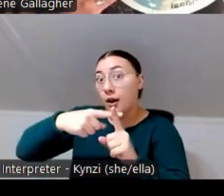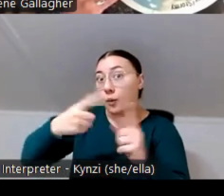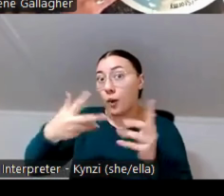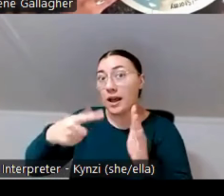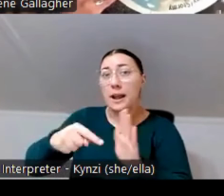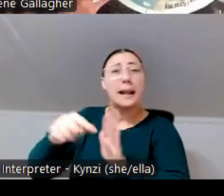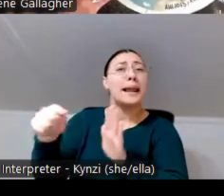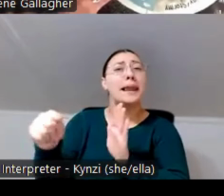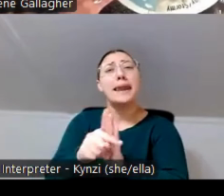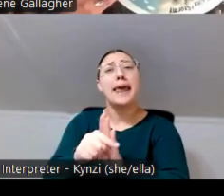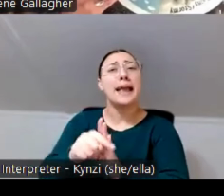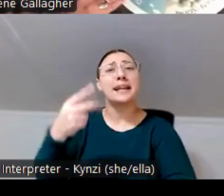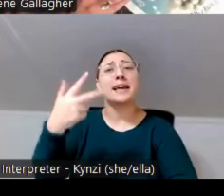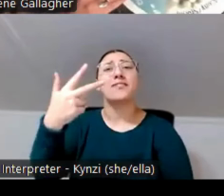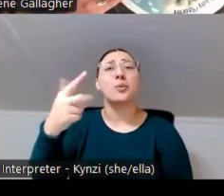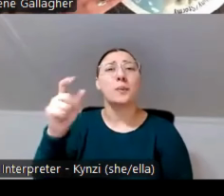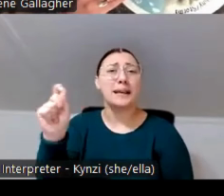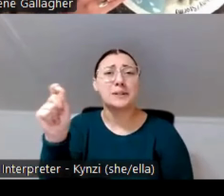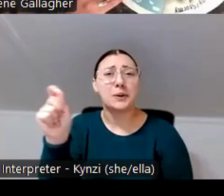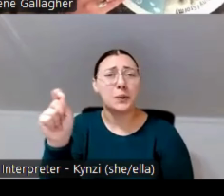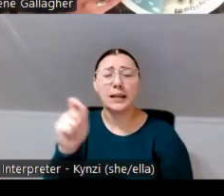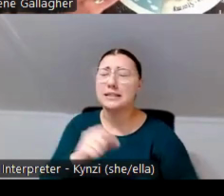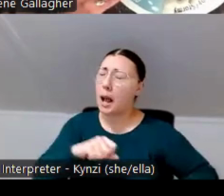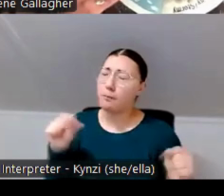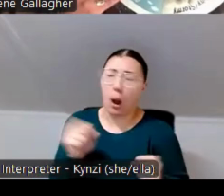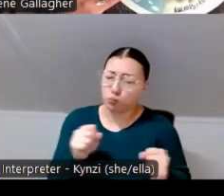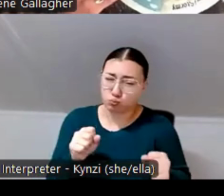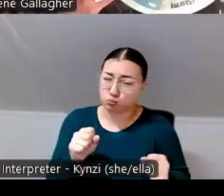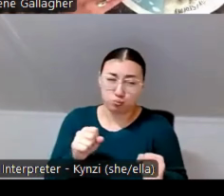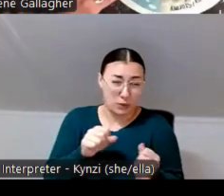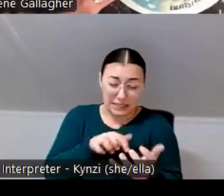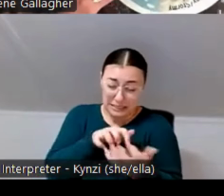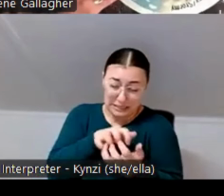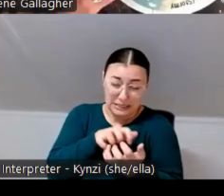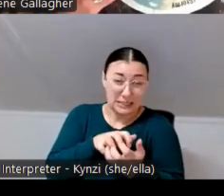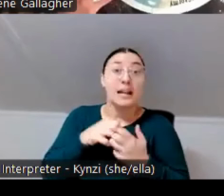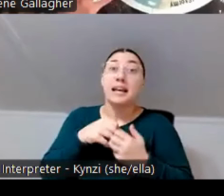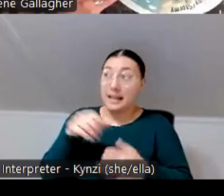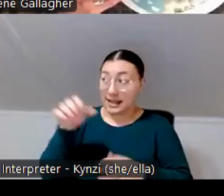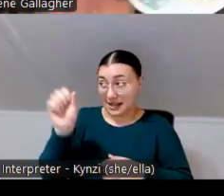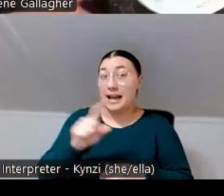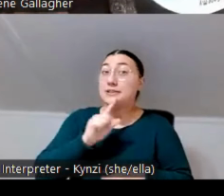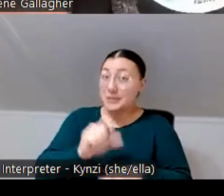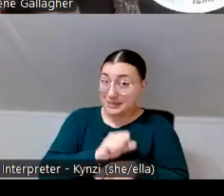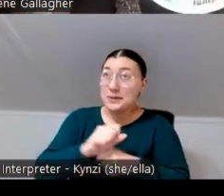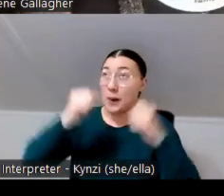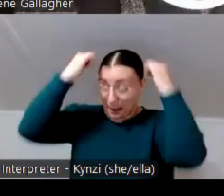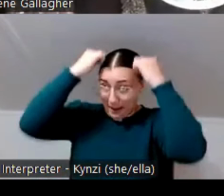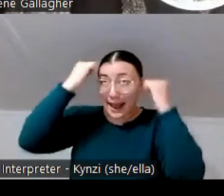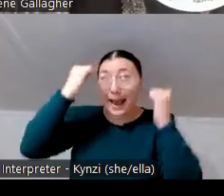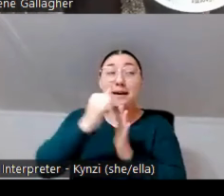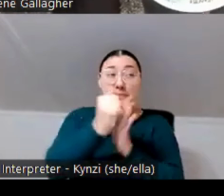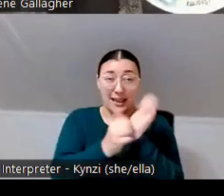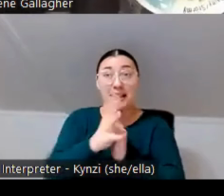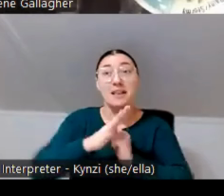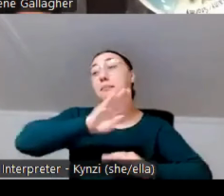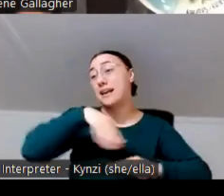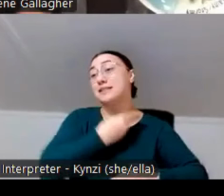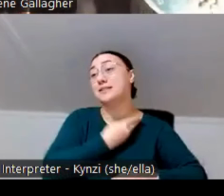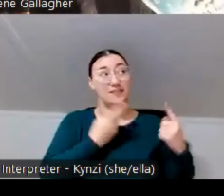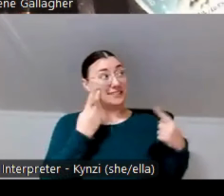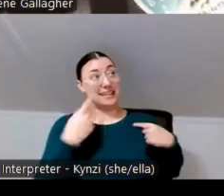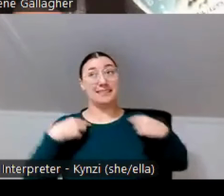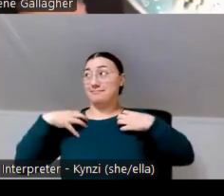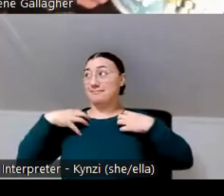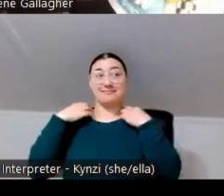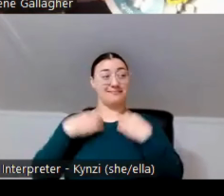-3 degrees Fahrenheit this morning. Oh, was it cold? You better believe I put on my hat and my scarf. Here's my scarf here.